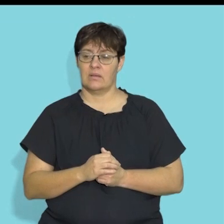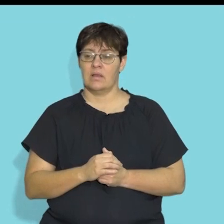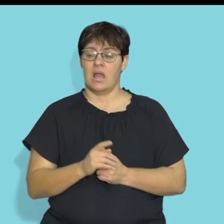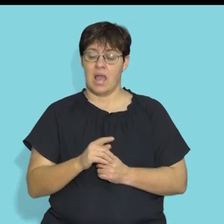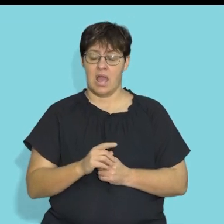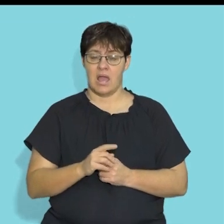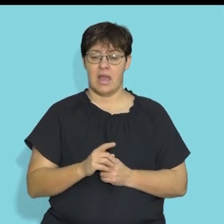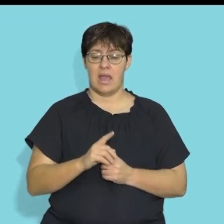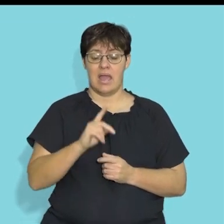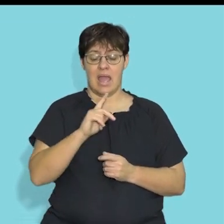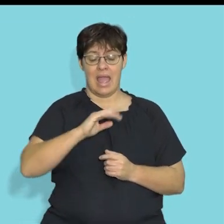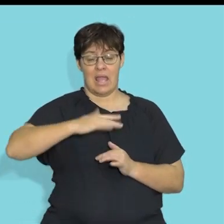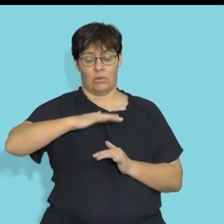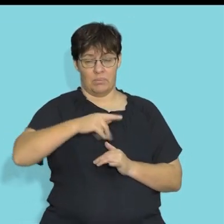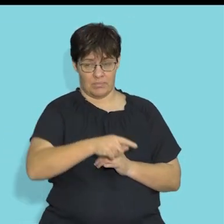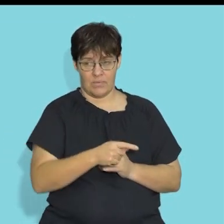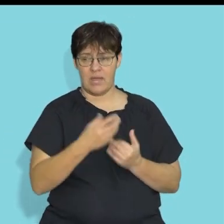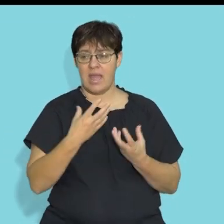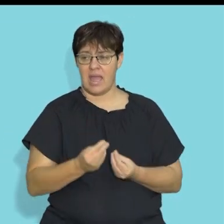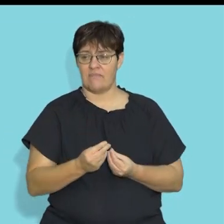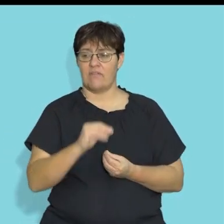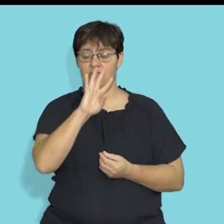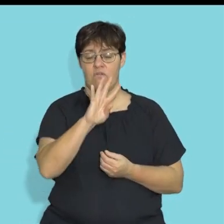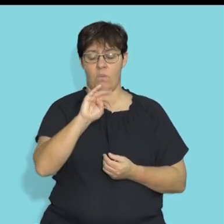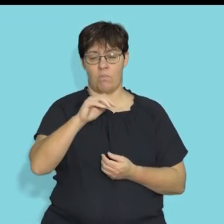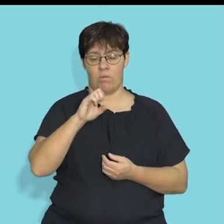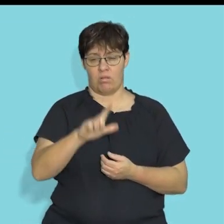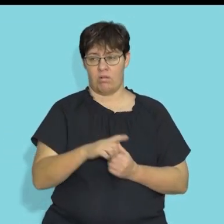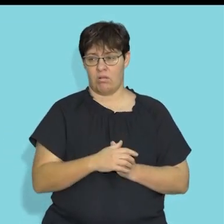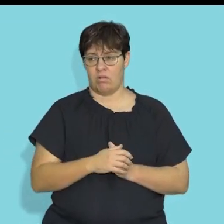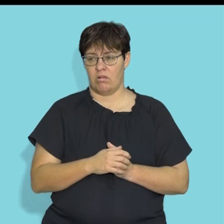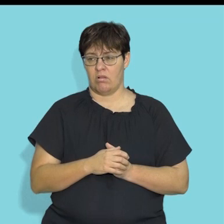At equilibrium, there are 4 moles of